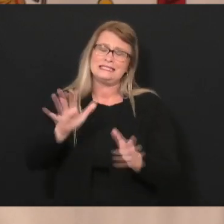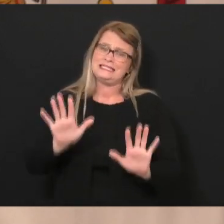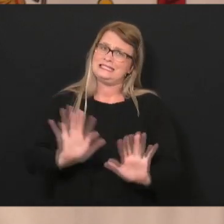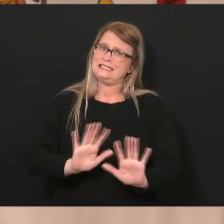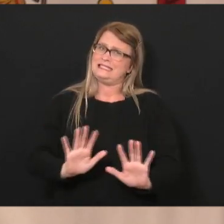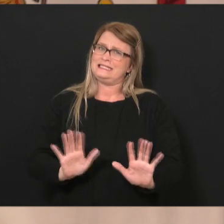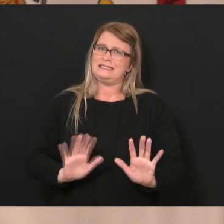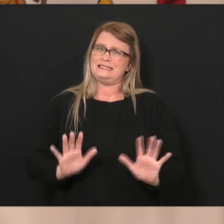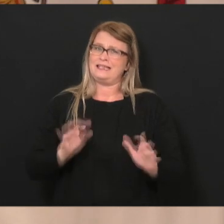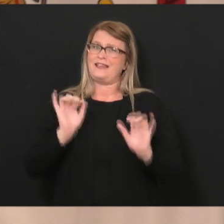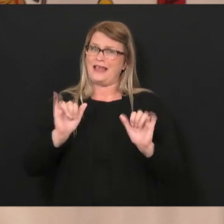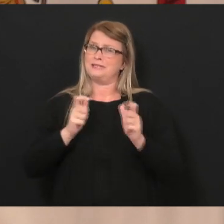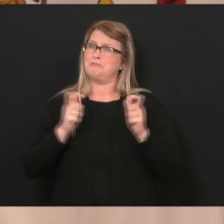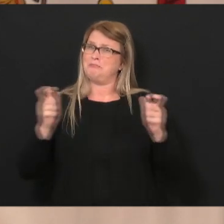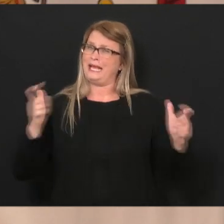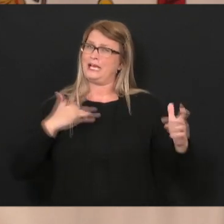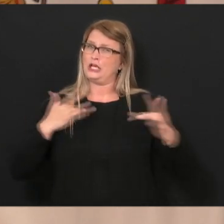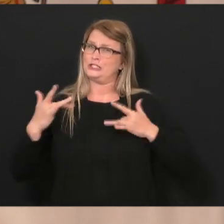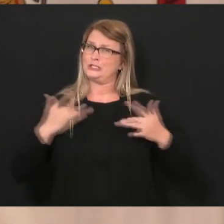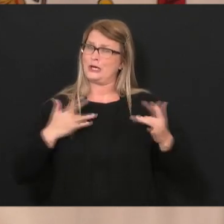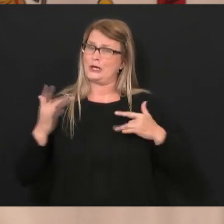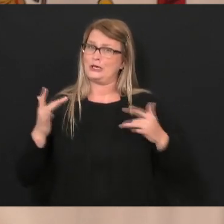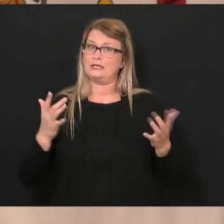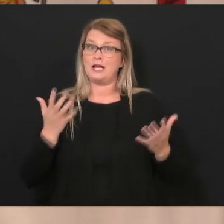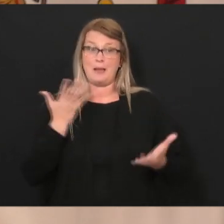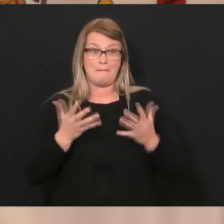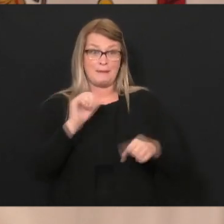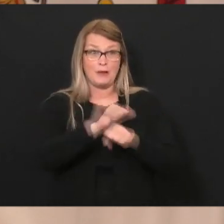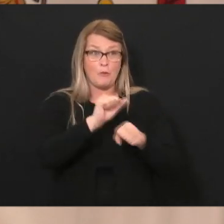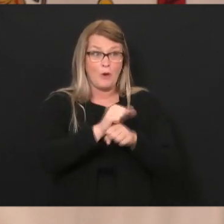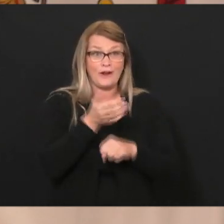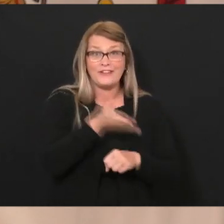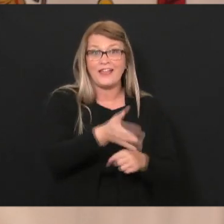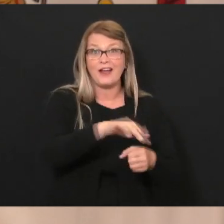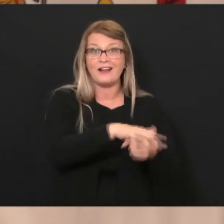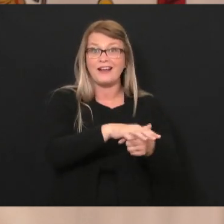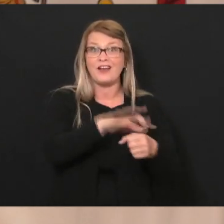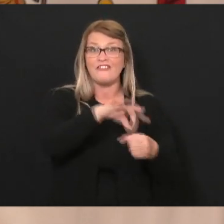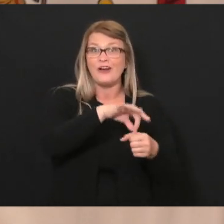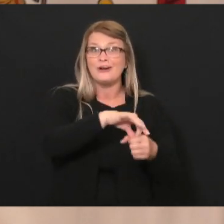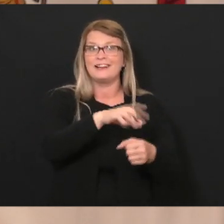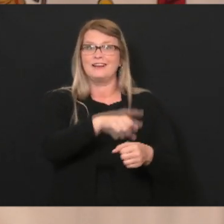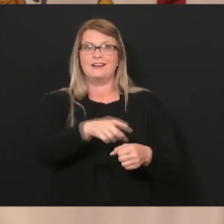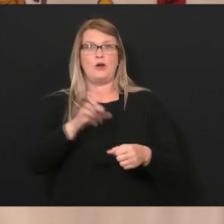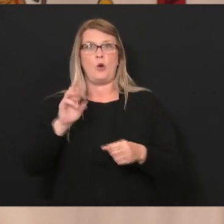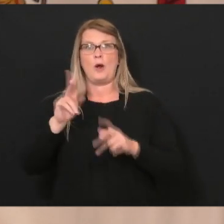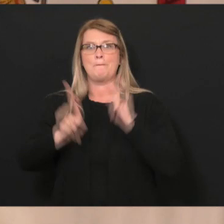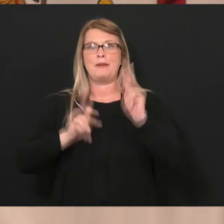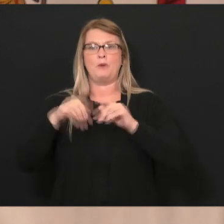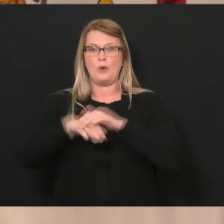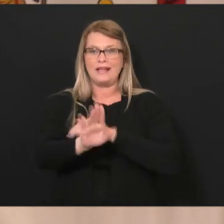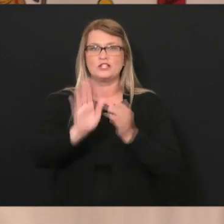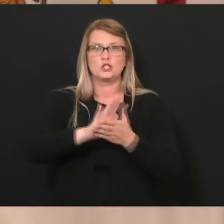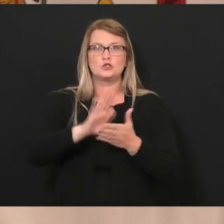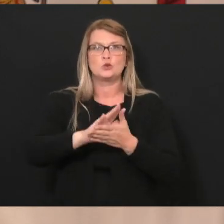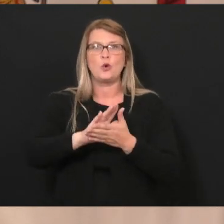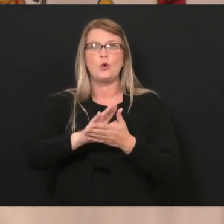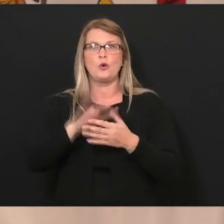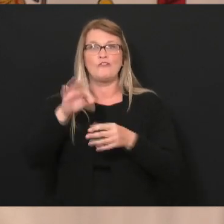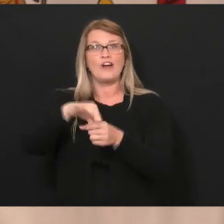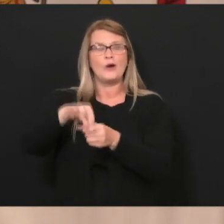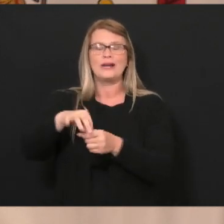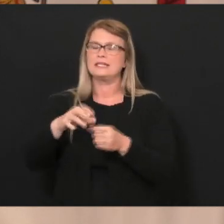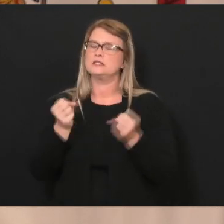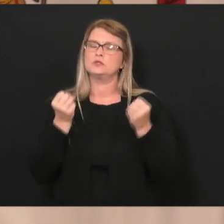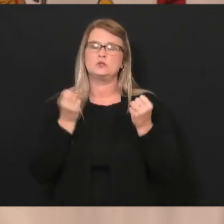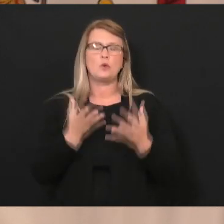really gigantic concern, you know, whether it be the poll workers or it be people coming in, you know, to the schools to vote or whatever. There's so